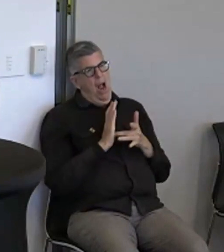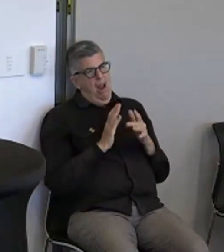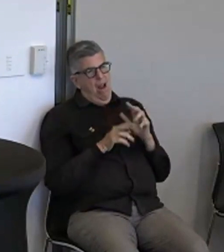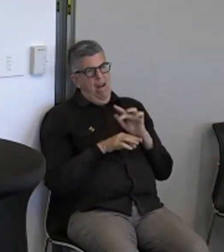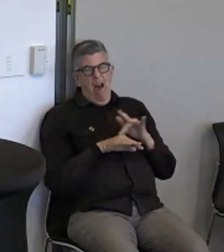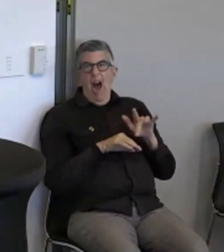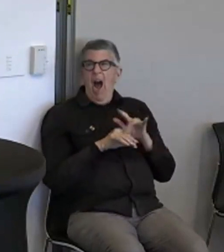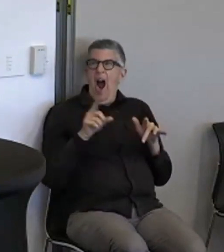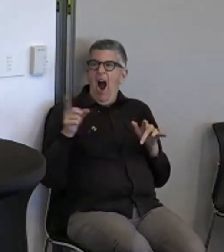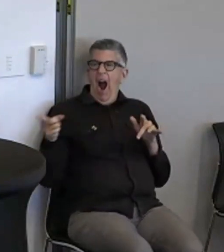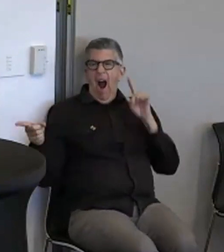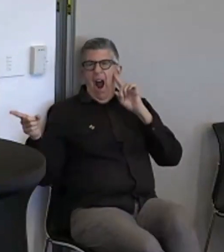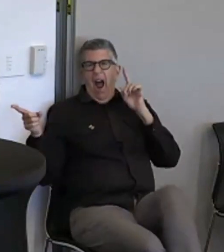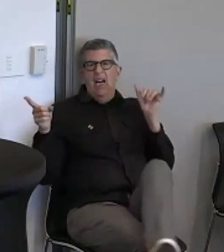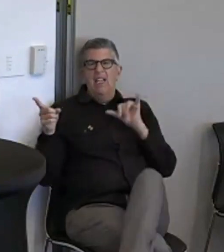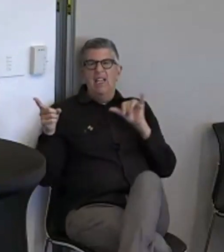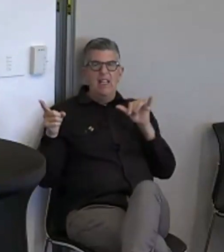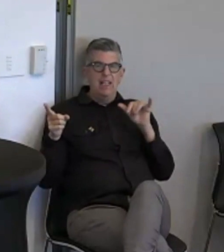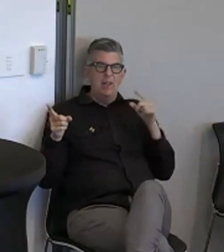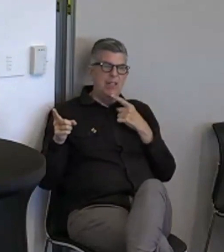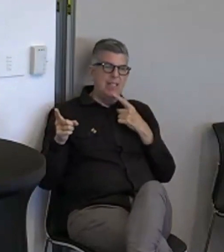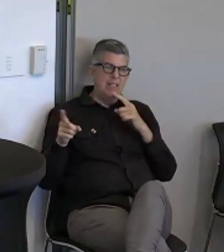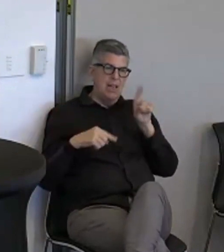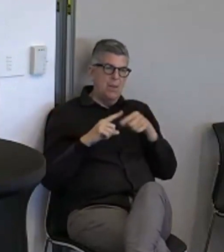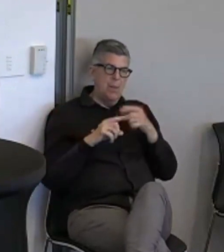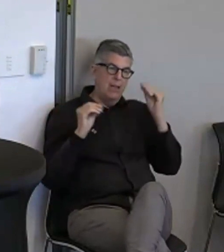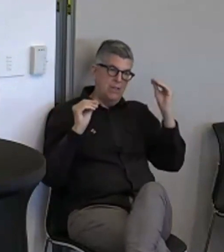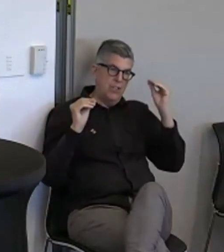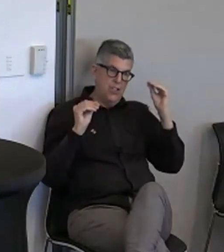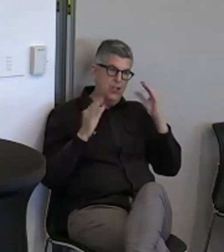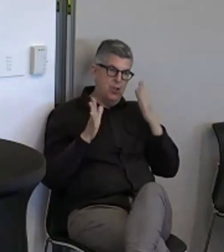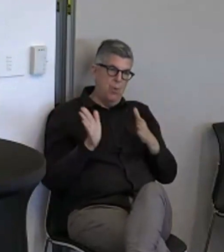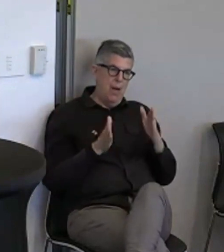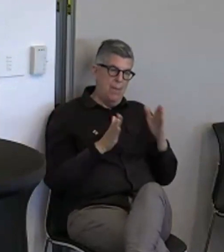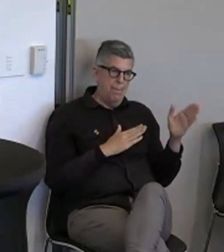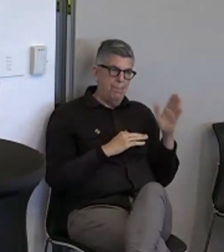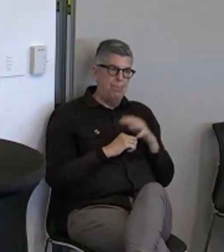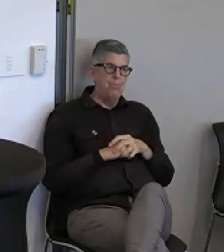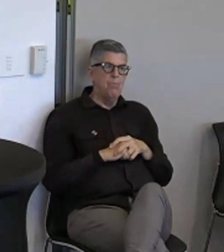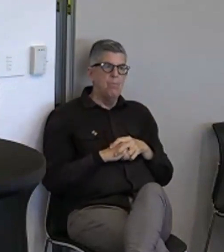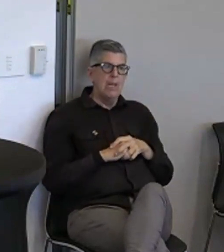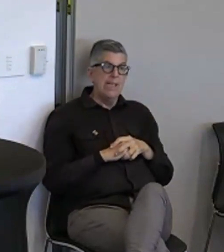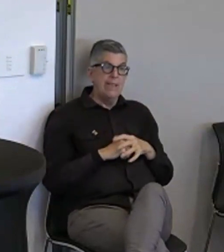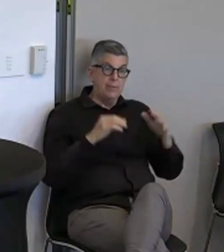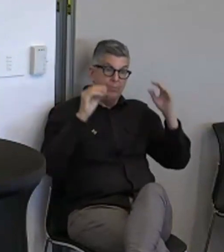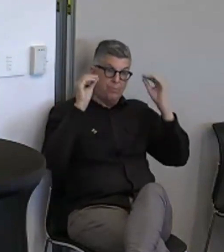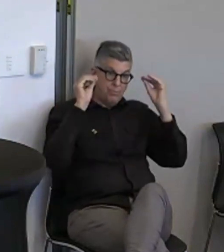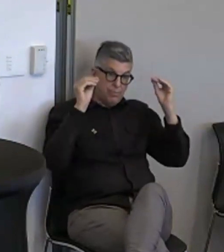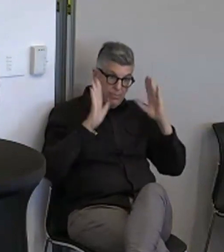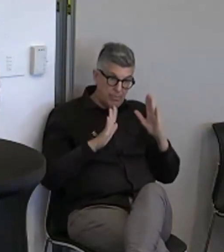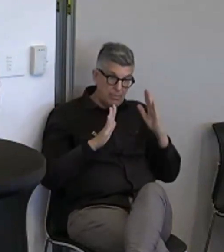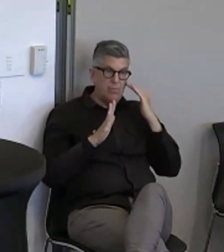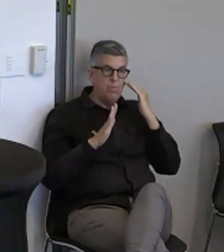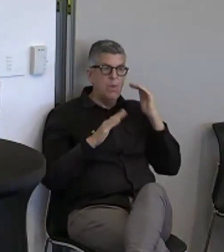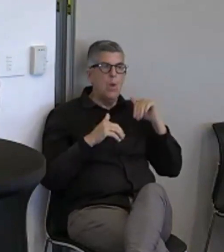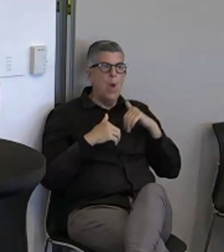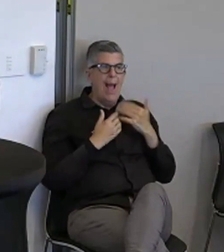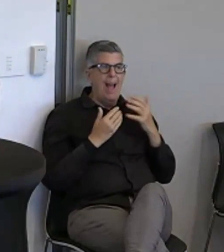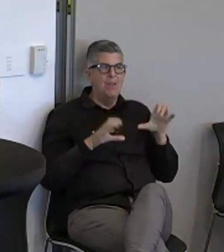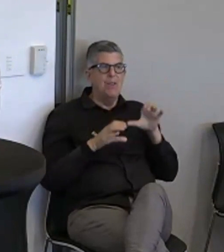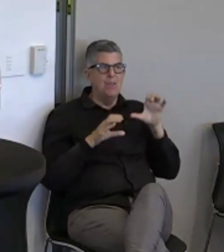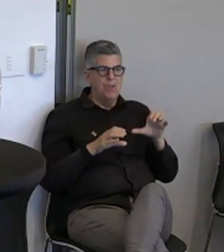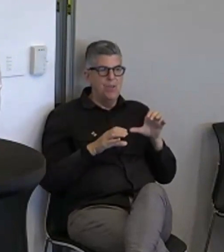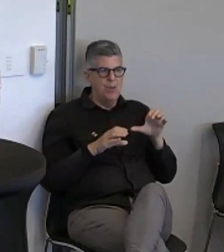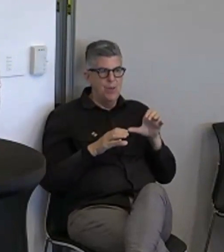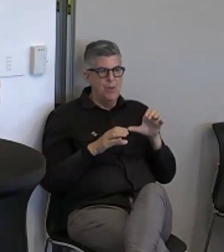think that what we said about teacher prep, what Mina was getting at about teachers knowing how to do tactile graphics, it's